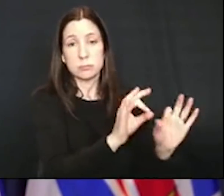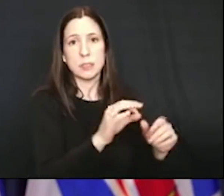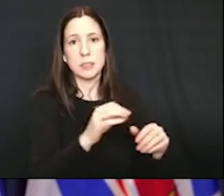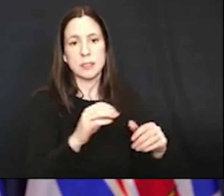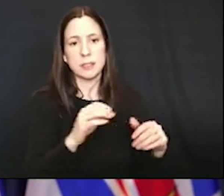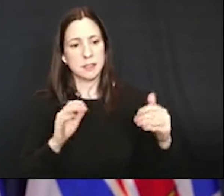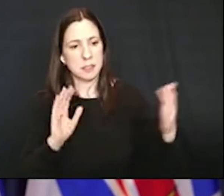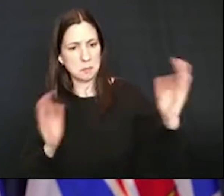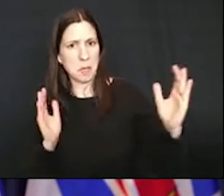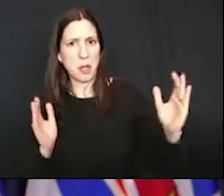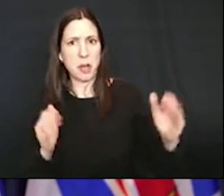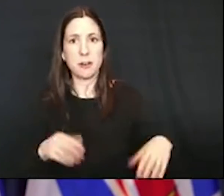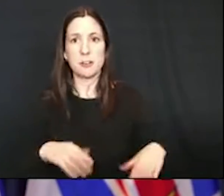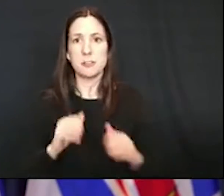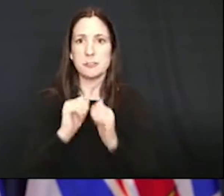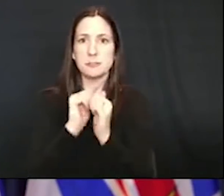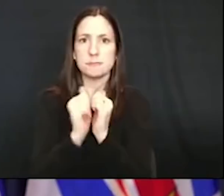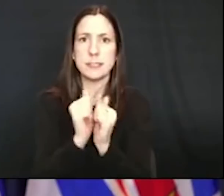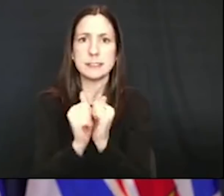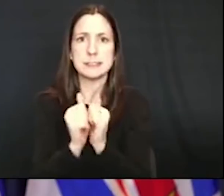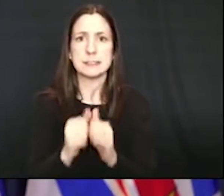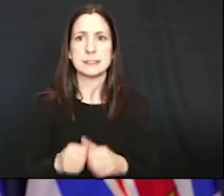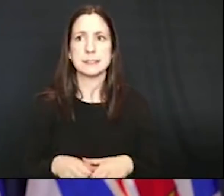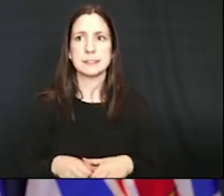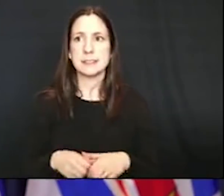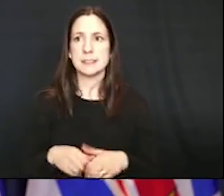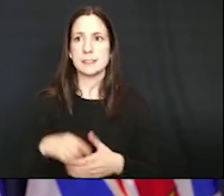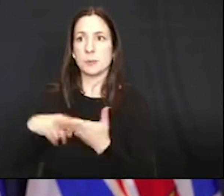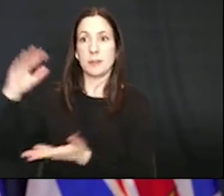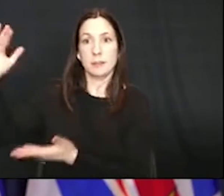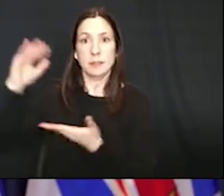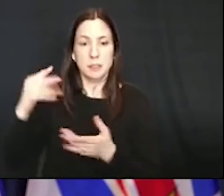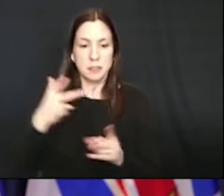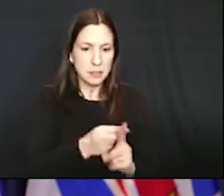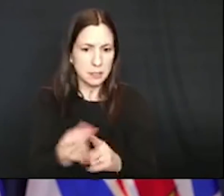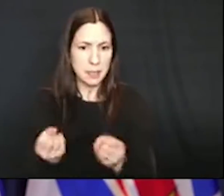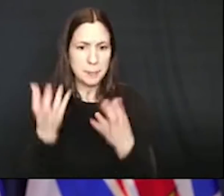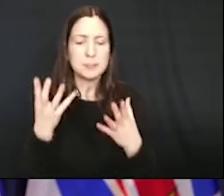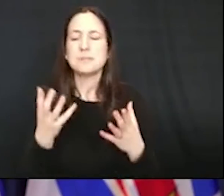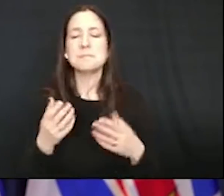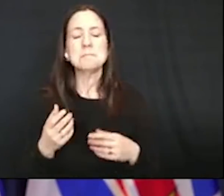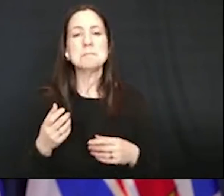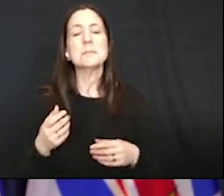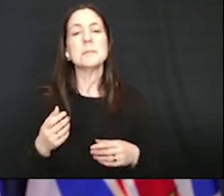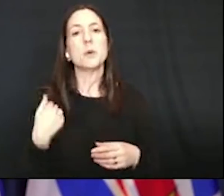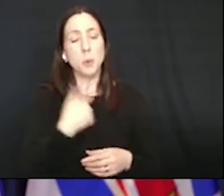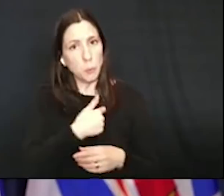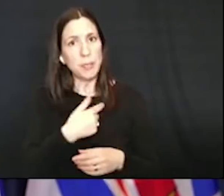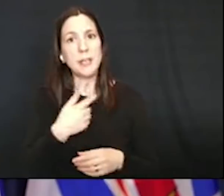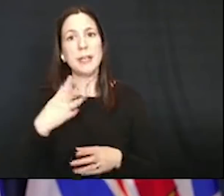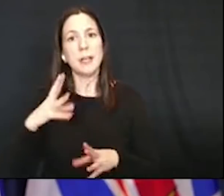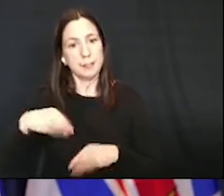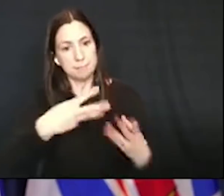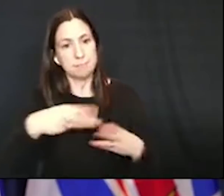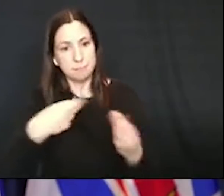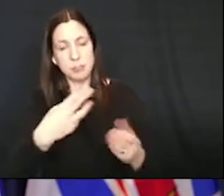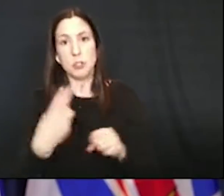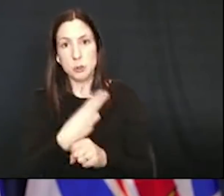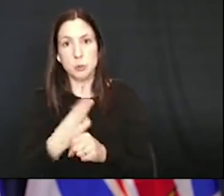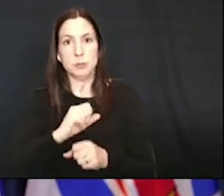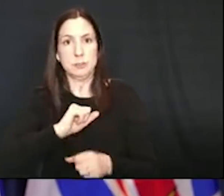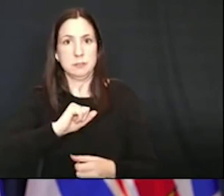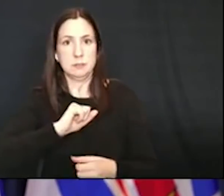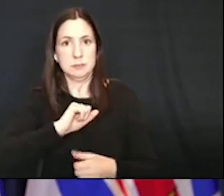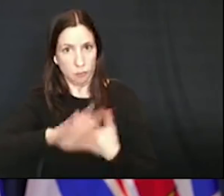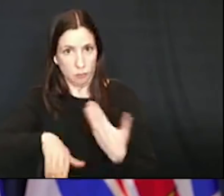a race, but in terms of the share of the vaccine that is going into people's arms, we're delivering all of it,